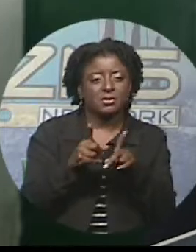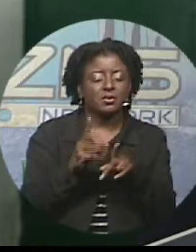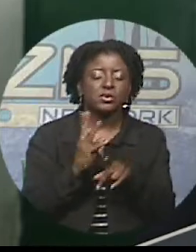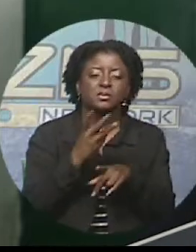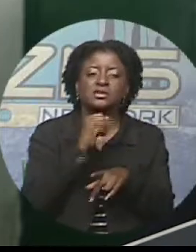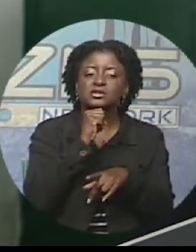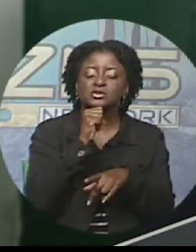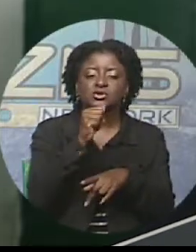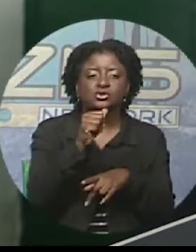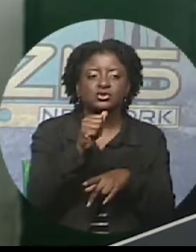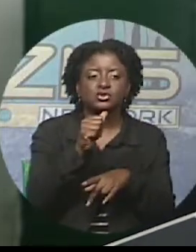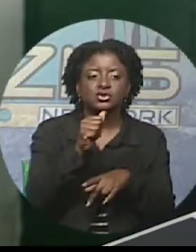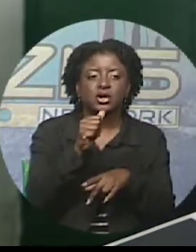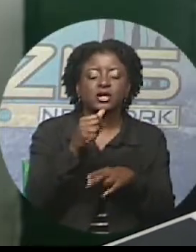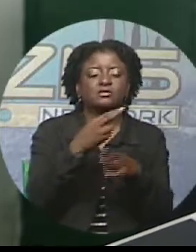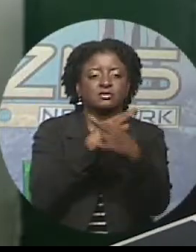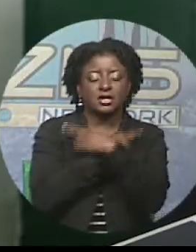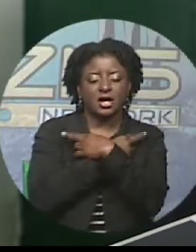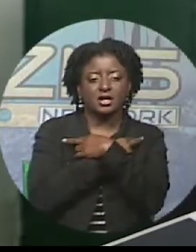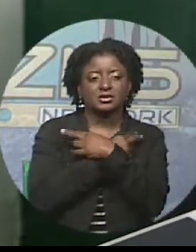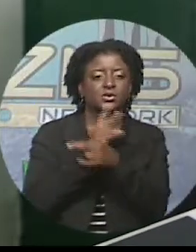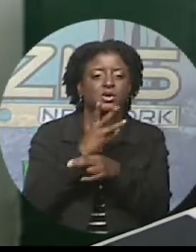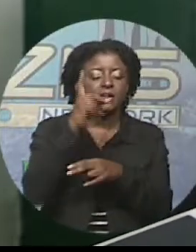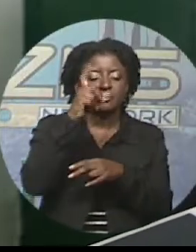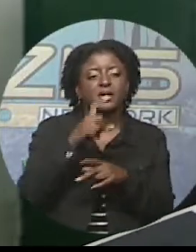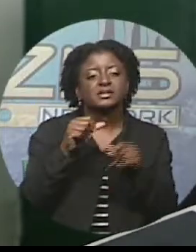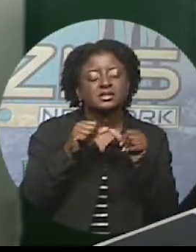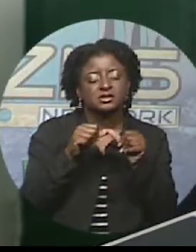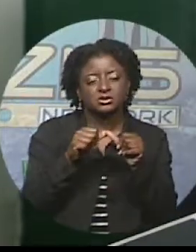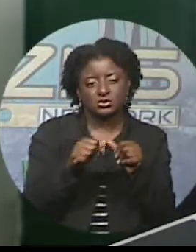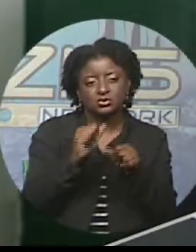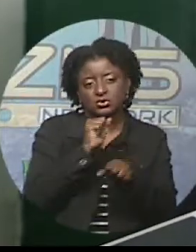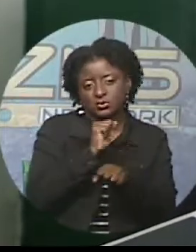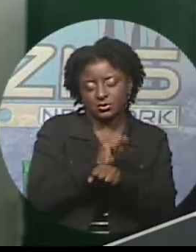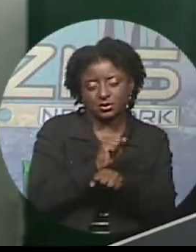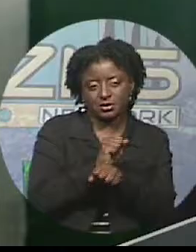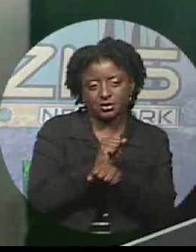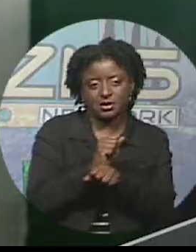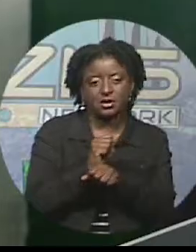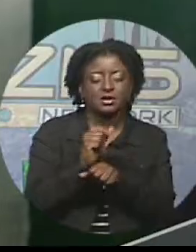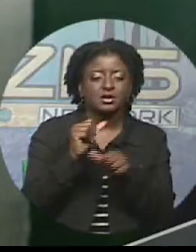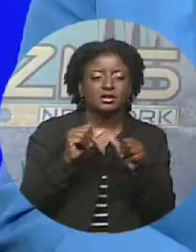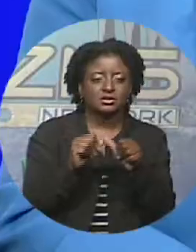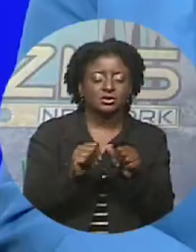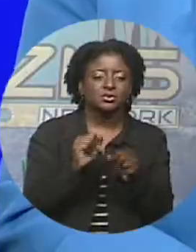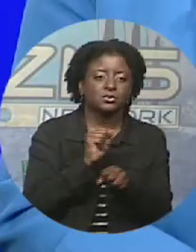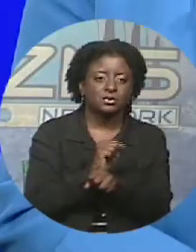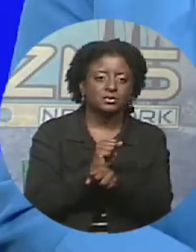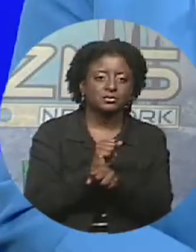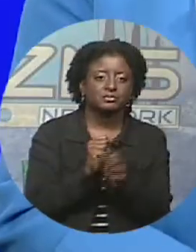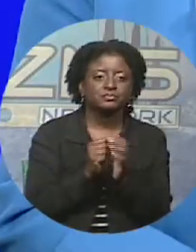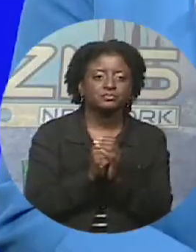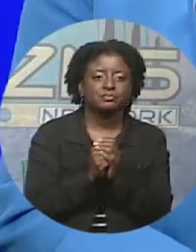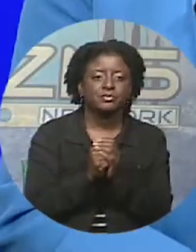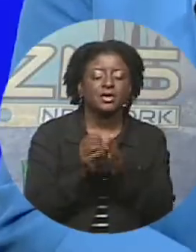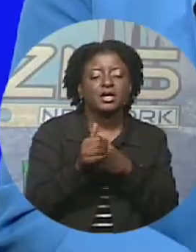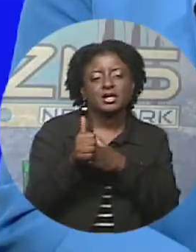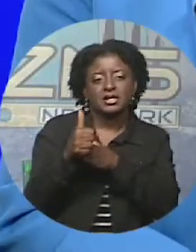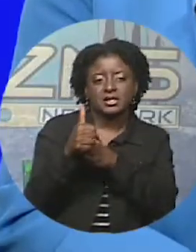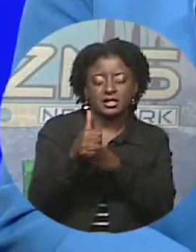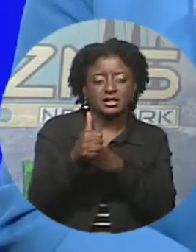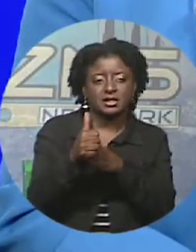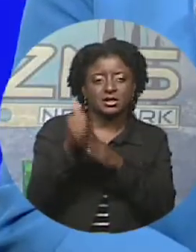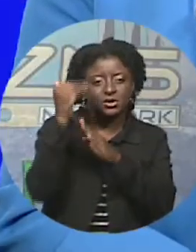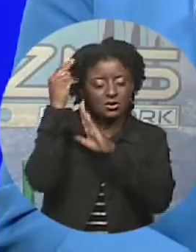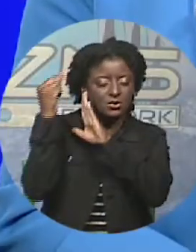is rest on our laurels. We must continue to work. As the trend moves in the right direction, we have to keep pushing. A leading hotelier says the